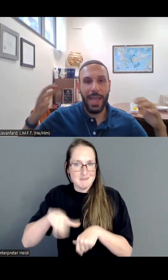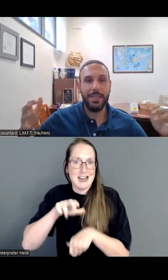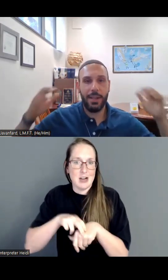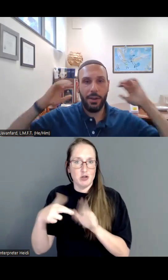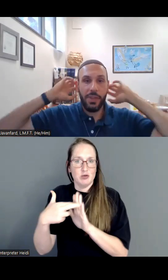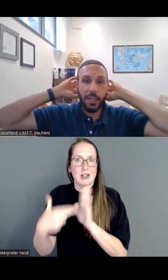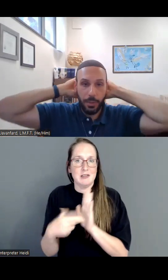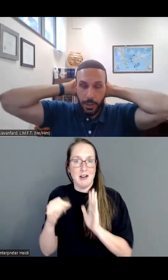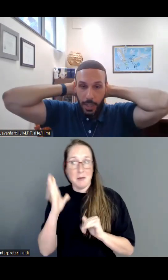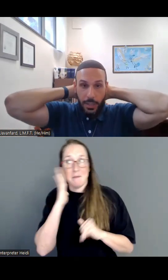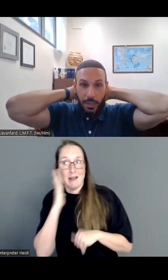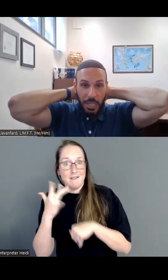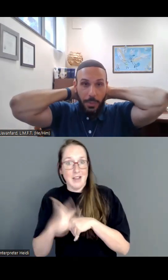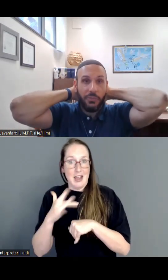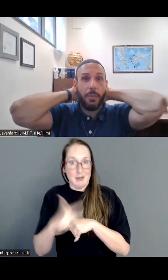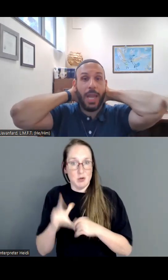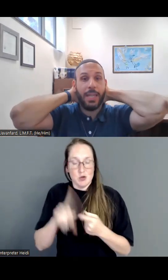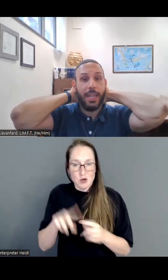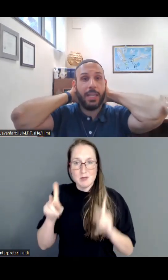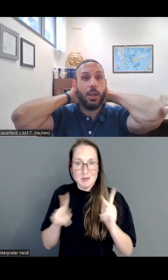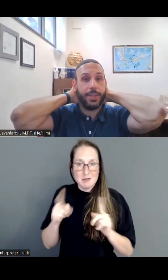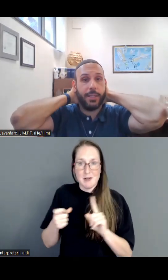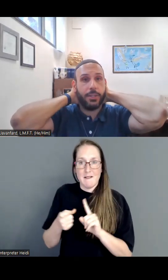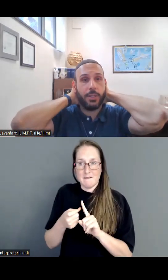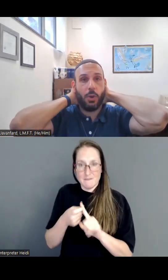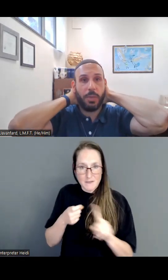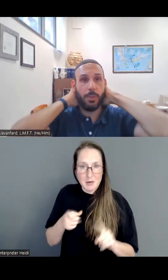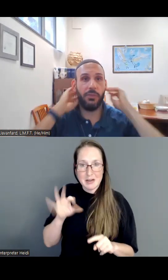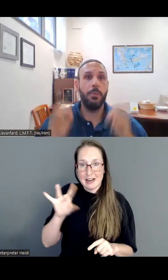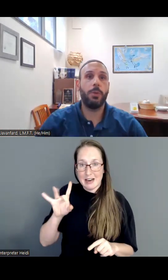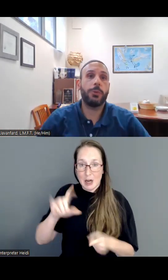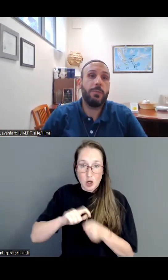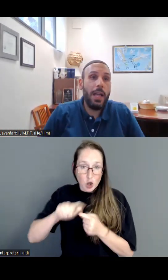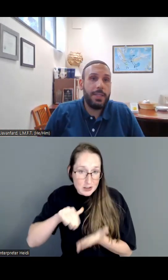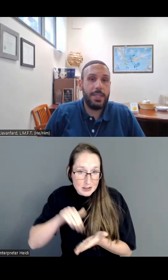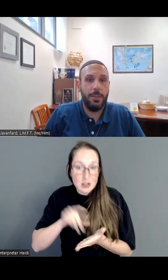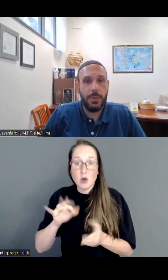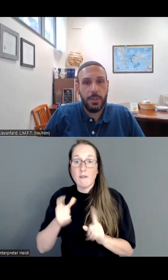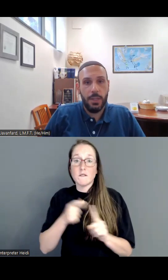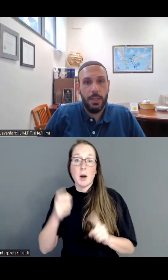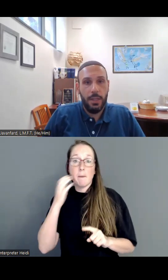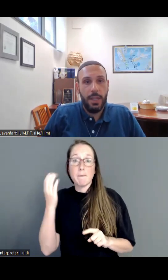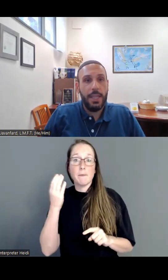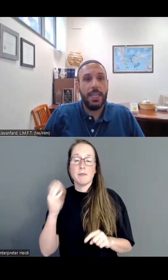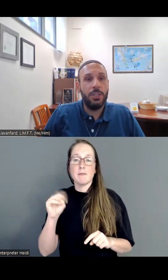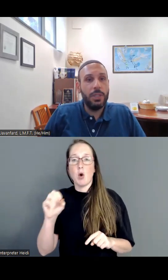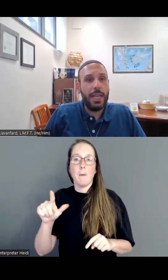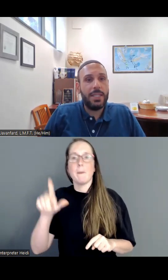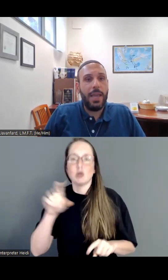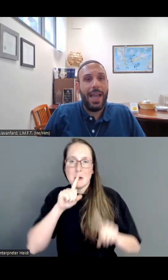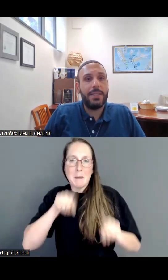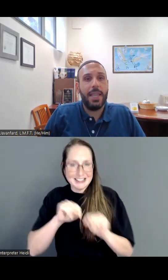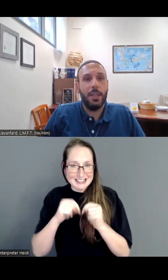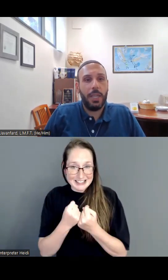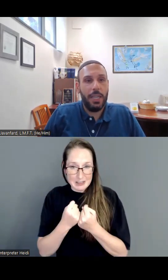of beds that are available so that people from 988 call centers or people from mobile response teams can utilize